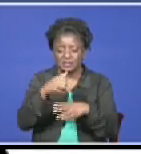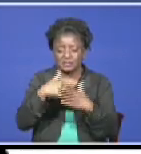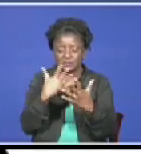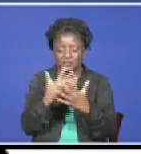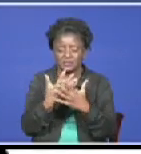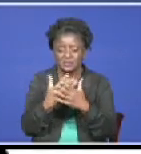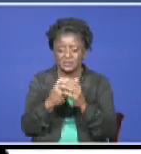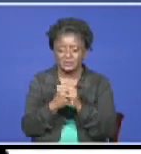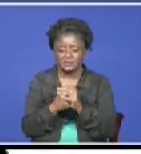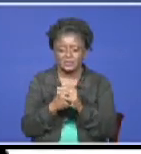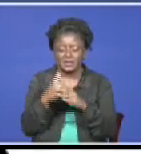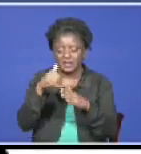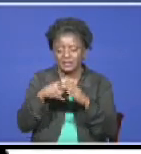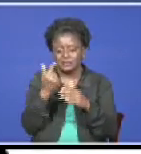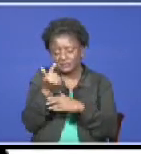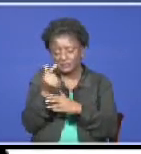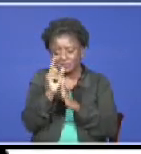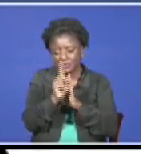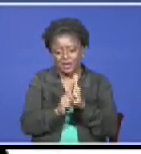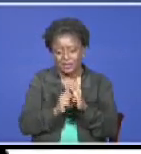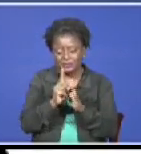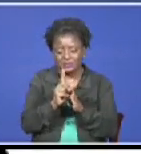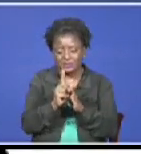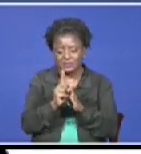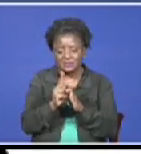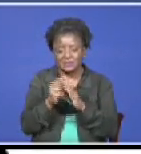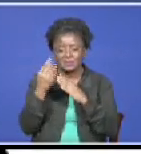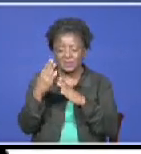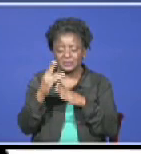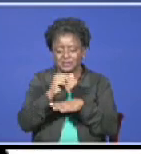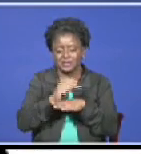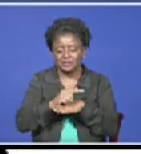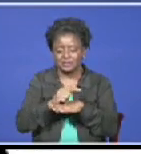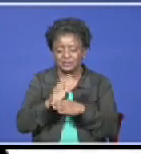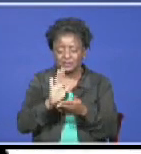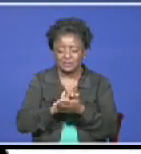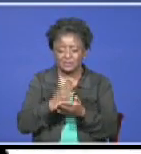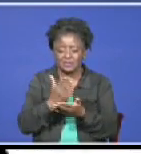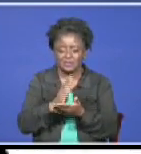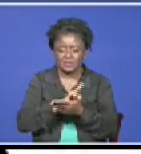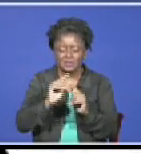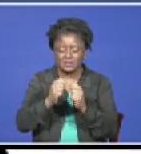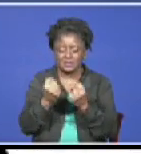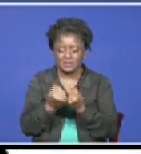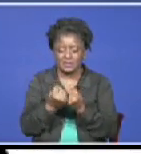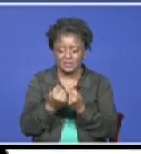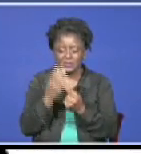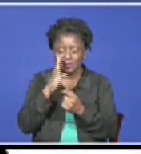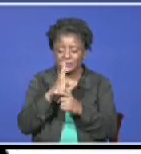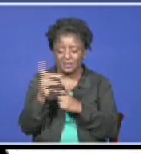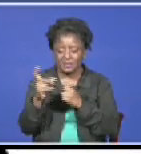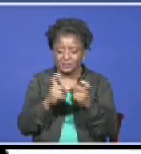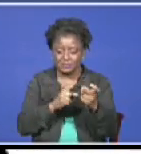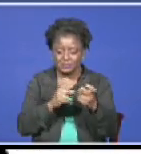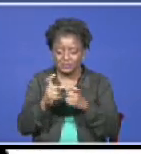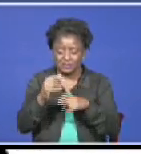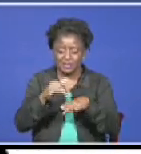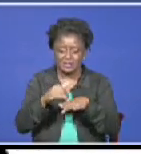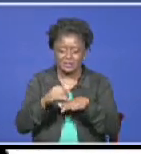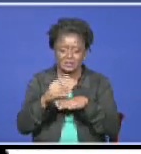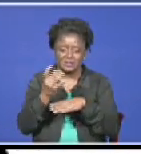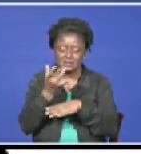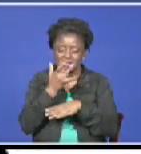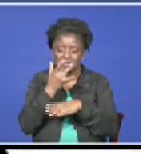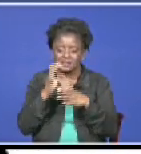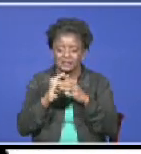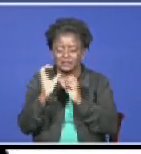Well, in a matter of hours, the Bahamas National Culinary Team will be in full swing in competition against their counterparts at the Taste of the Caribbean